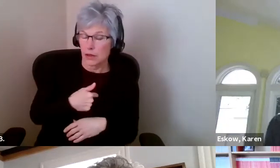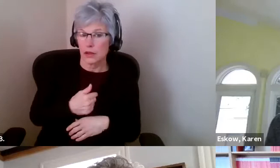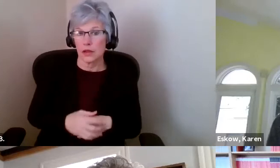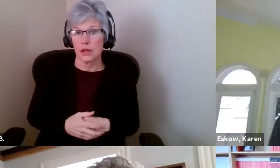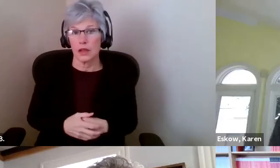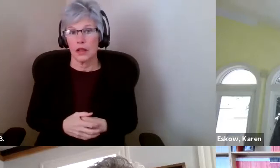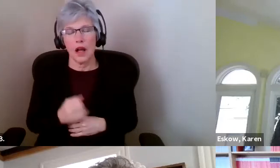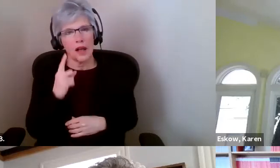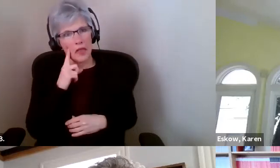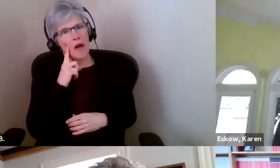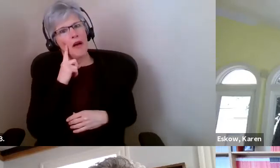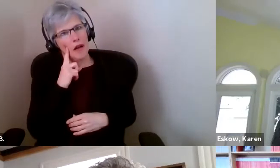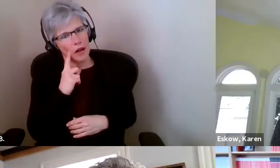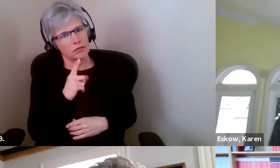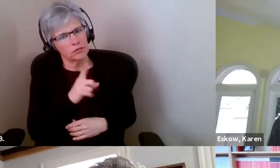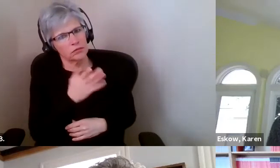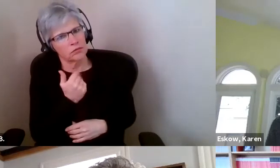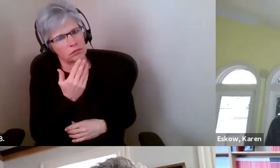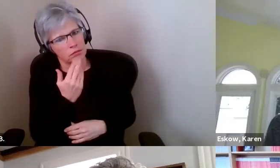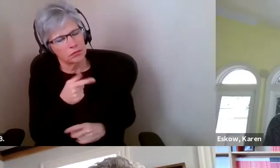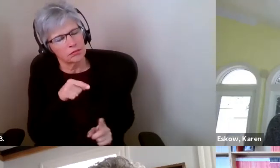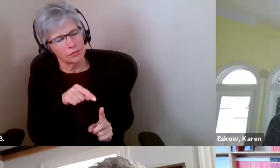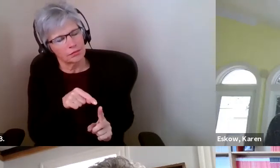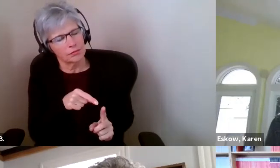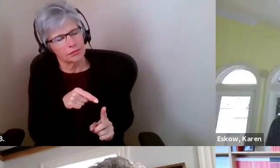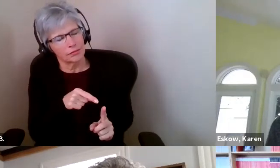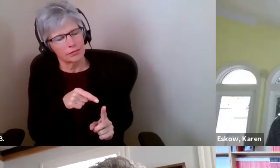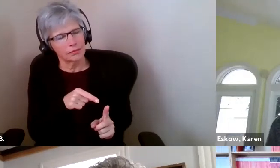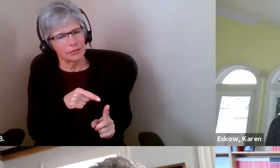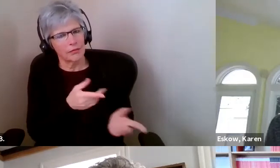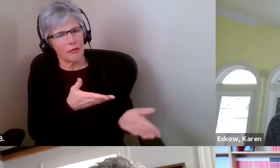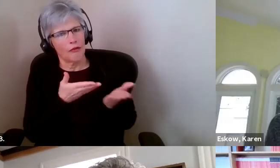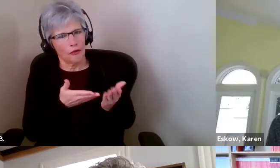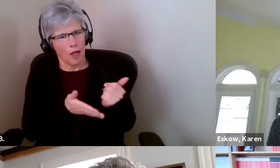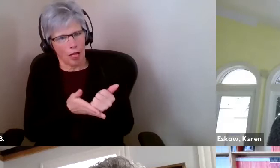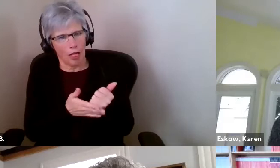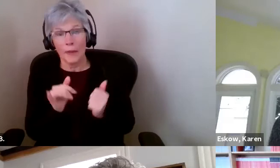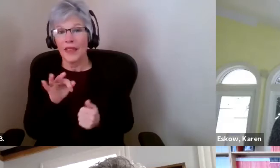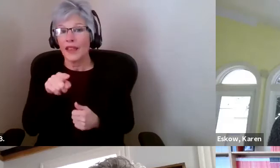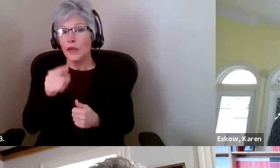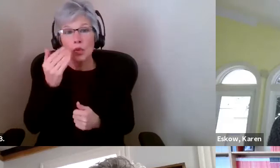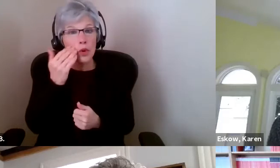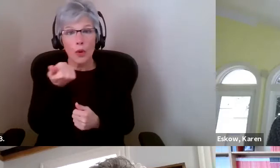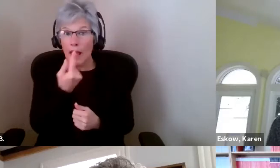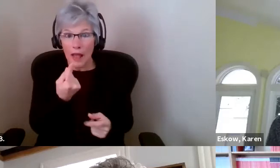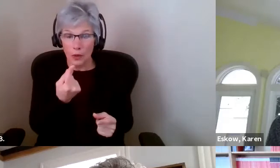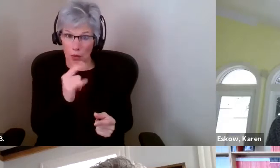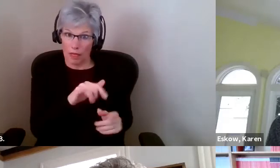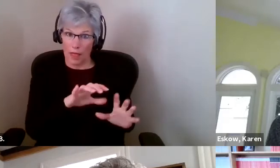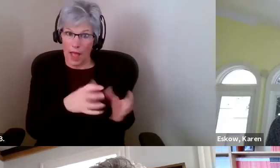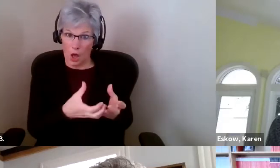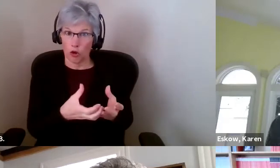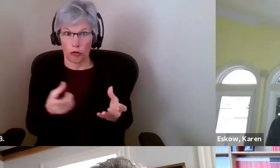thought that was very generous of them. And I think if you know anyone in TERFA, you should feel free to engage with them as well.